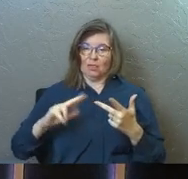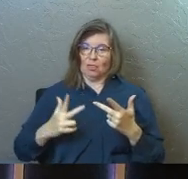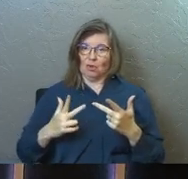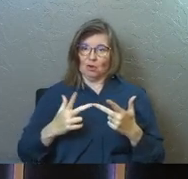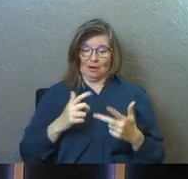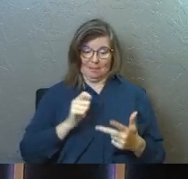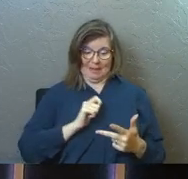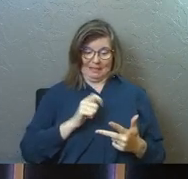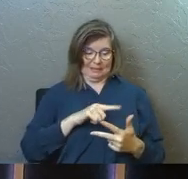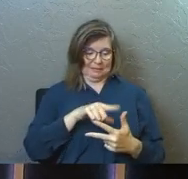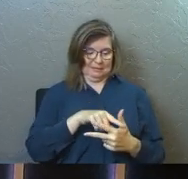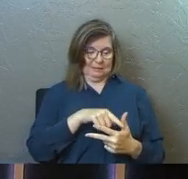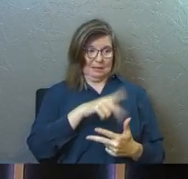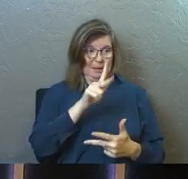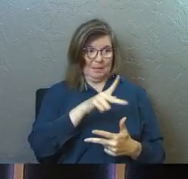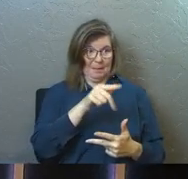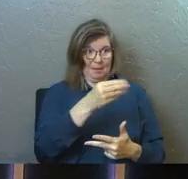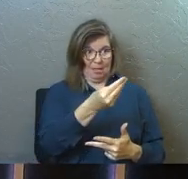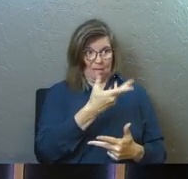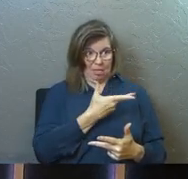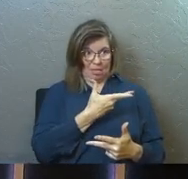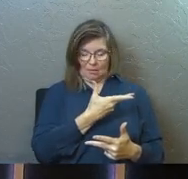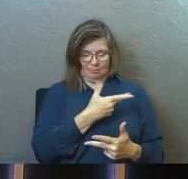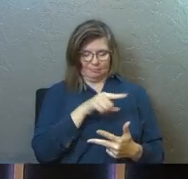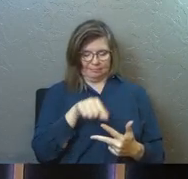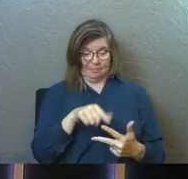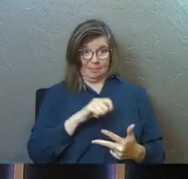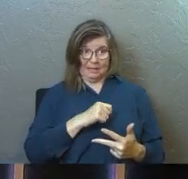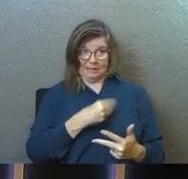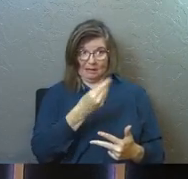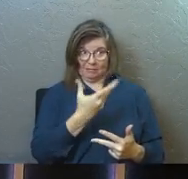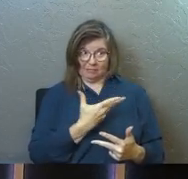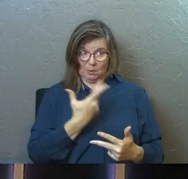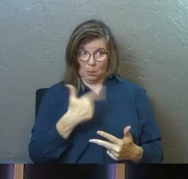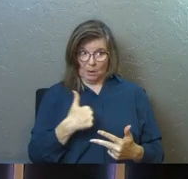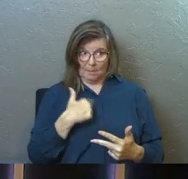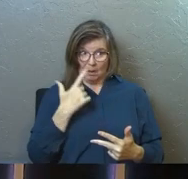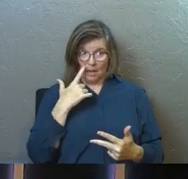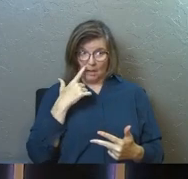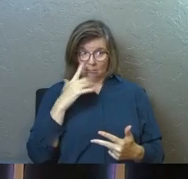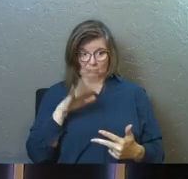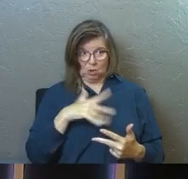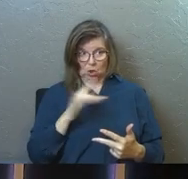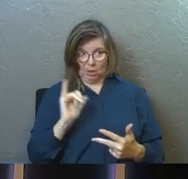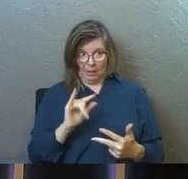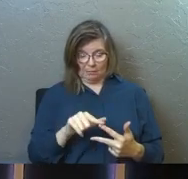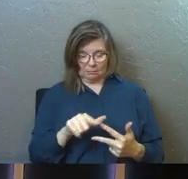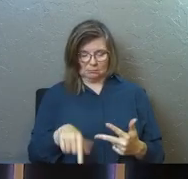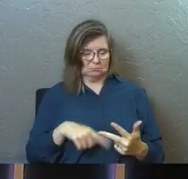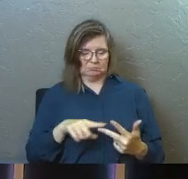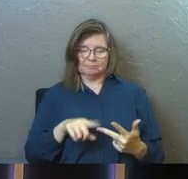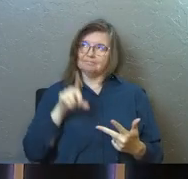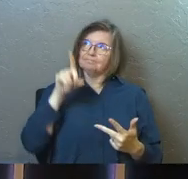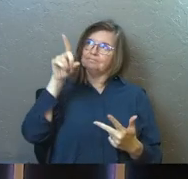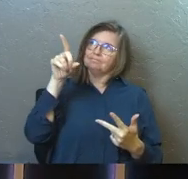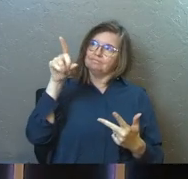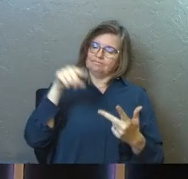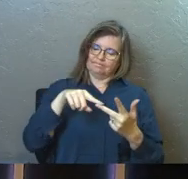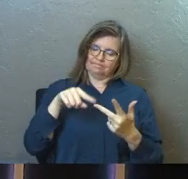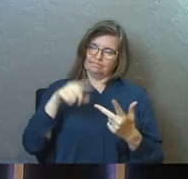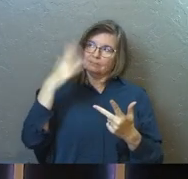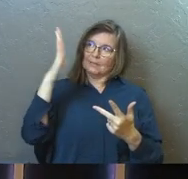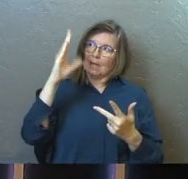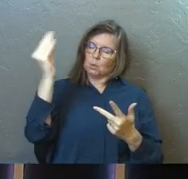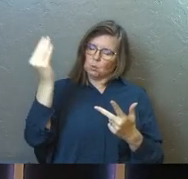step, where you come over to God and you say, God, you define what my rubric is for me. You define where I'm going.